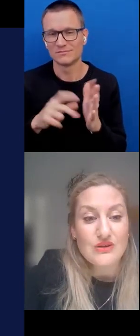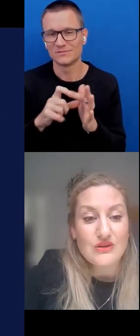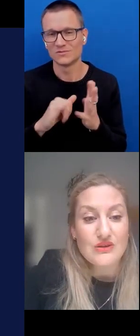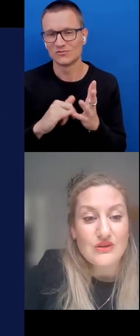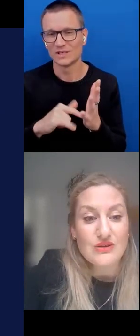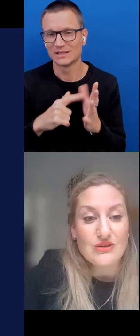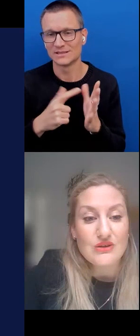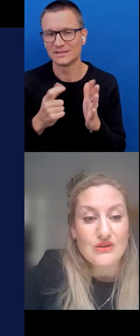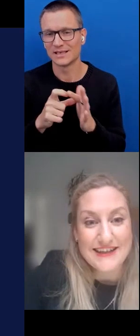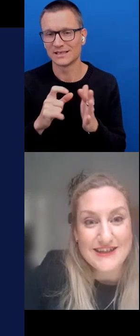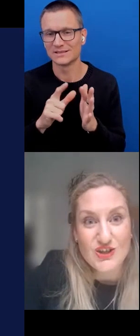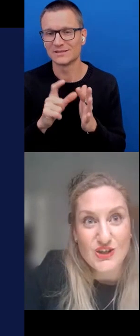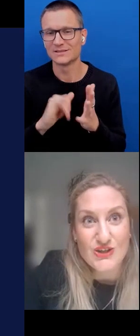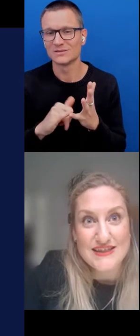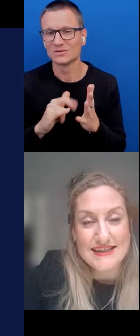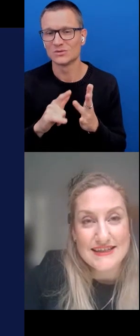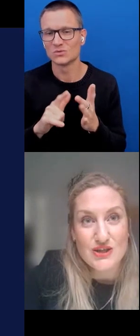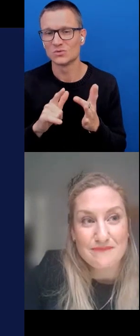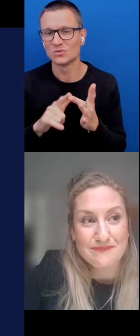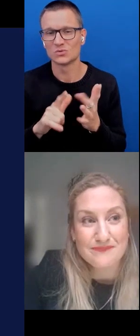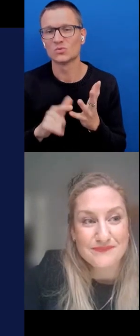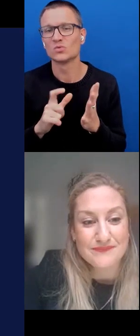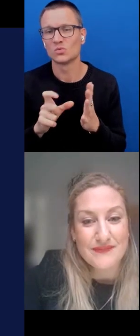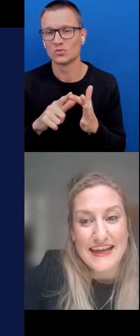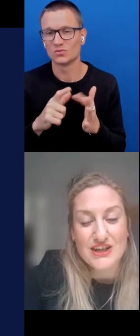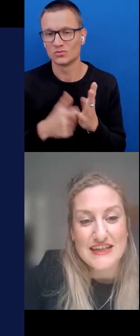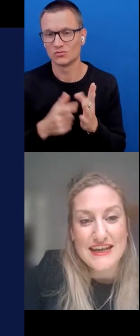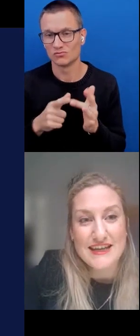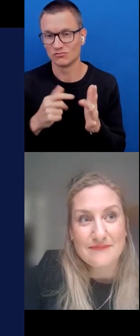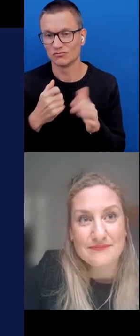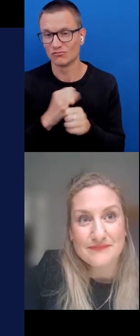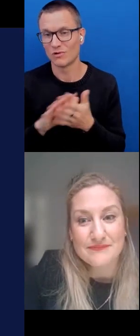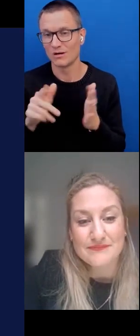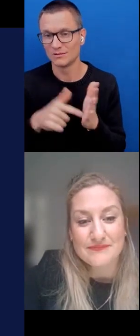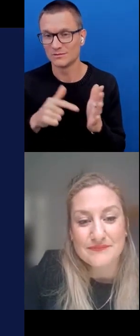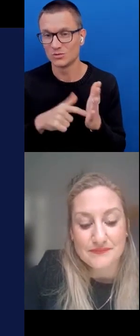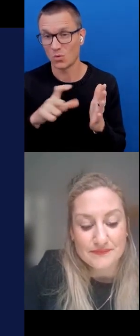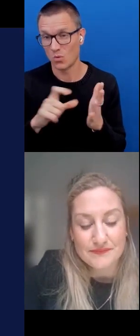I'll now hand over to Tanya to close our session. Thank you, Tanya.